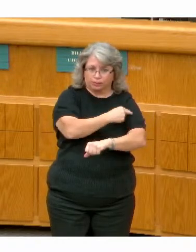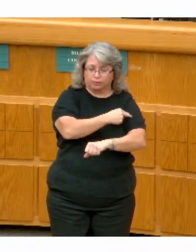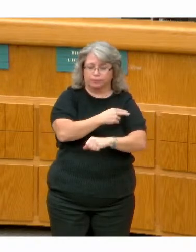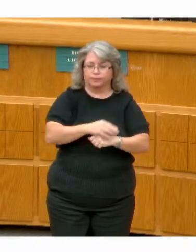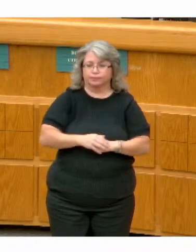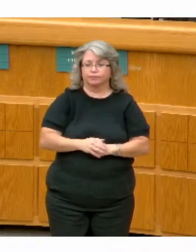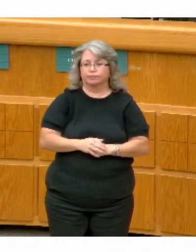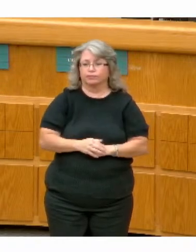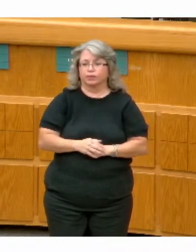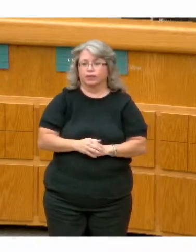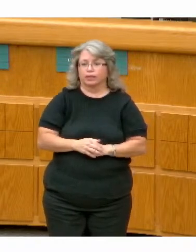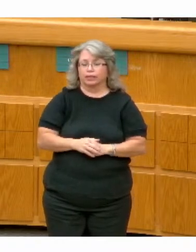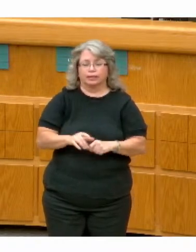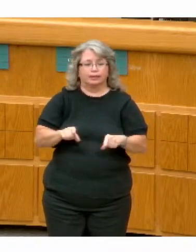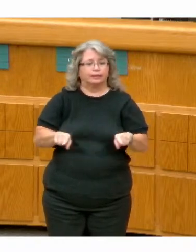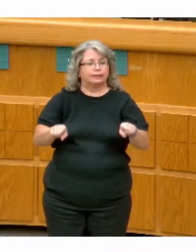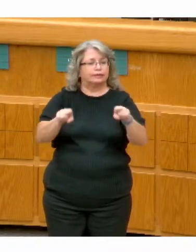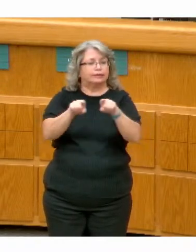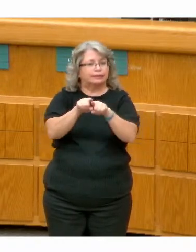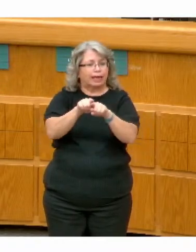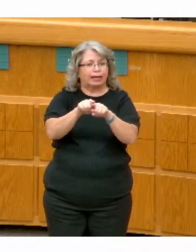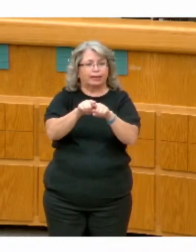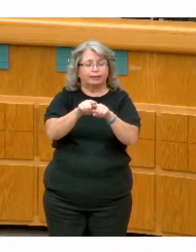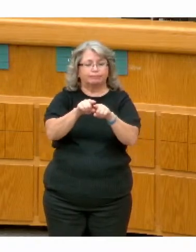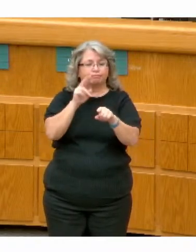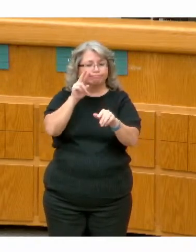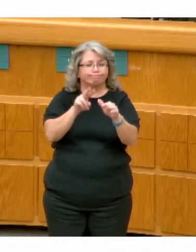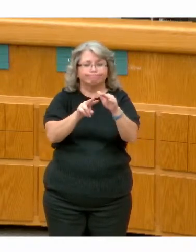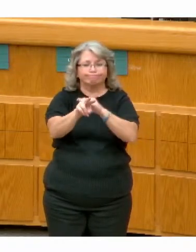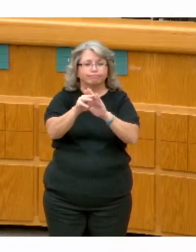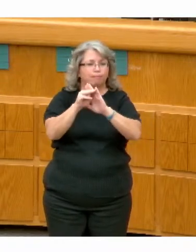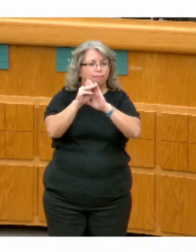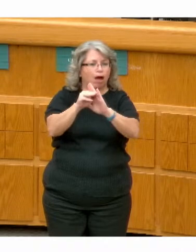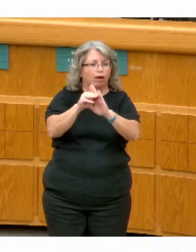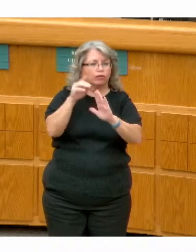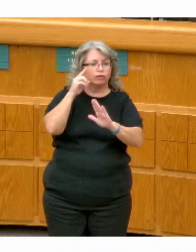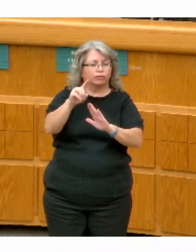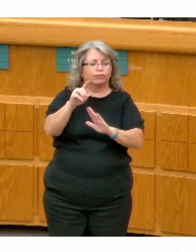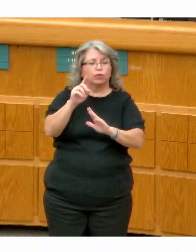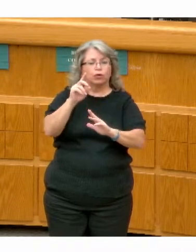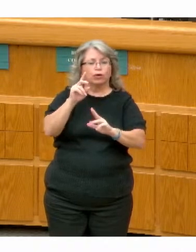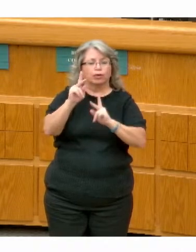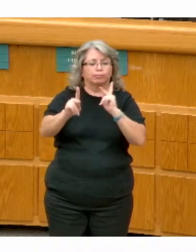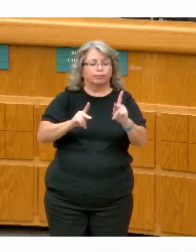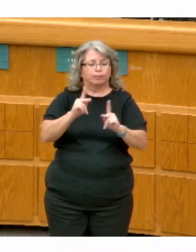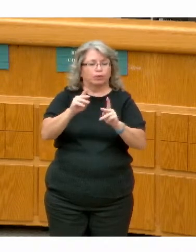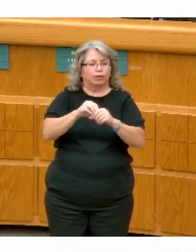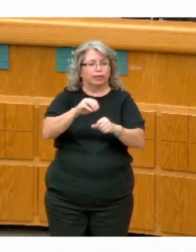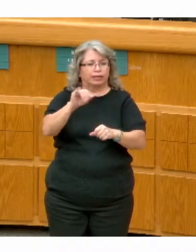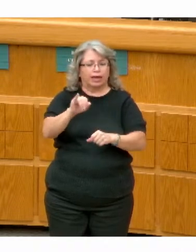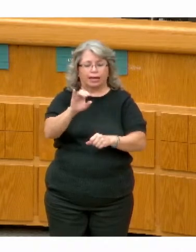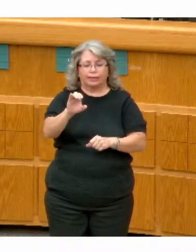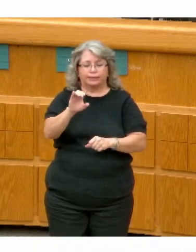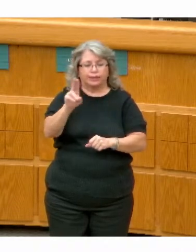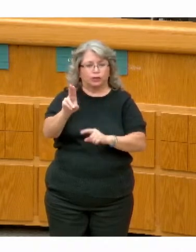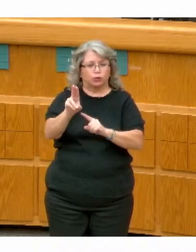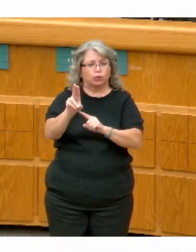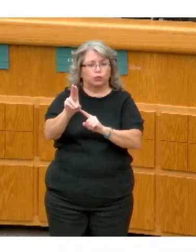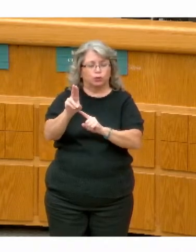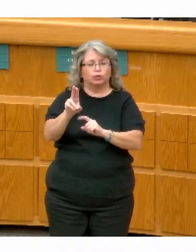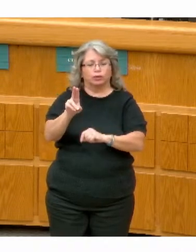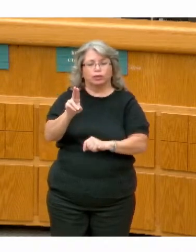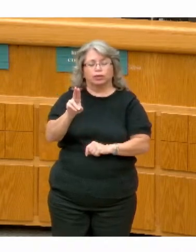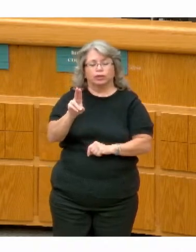Same pattern is there for people in the ICU. Again, the data points here are the number of people that are in the ICU with